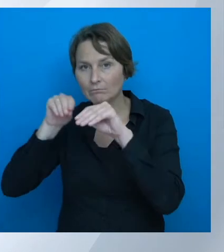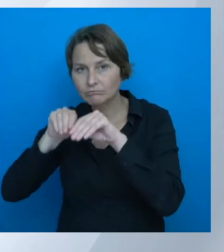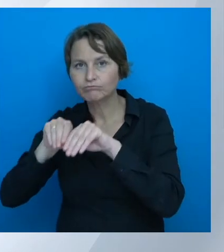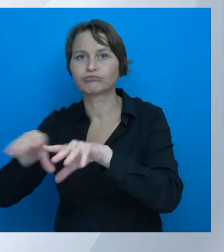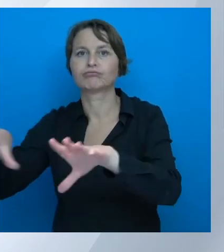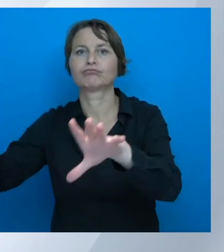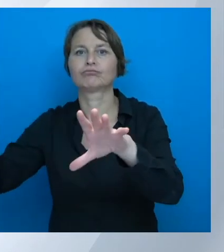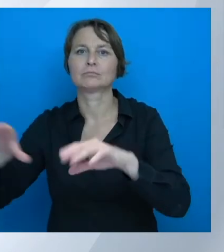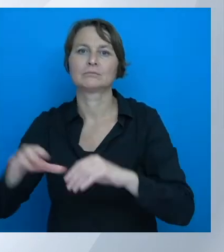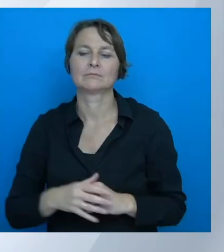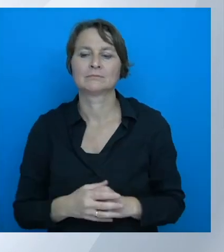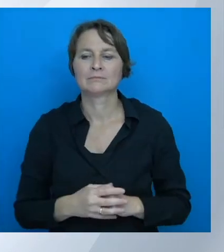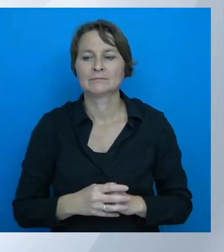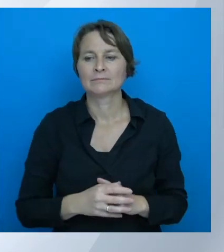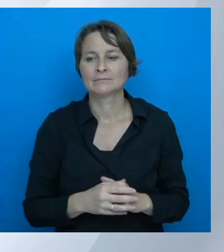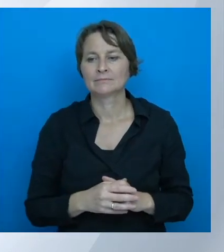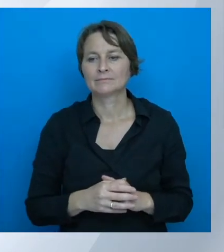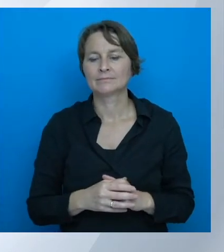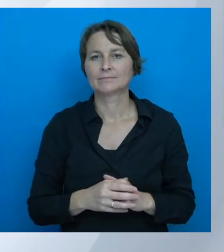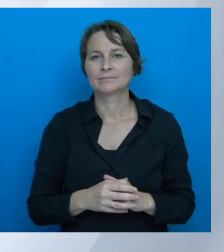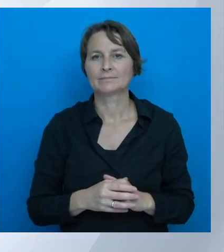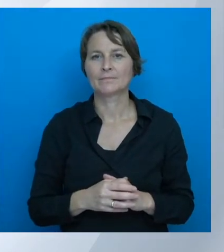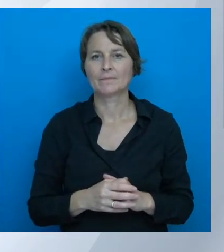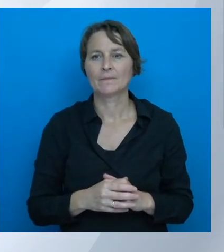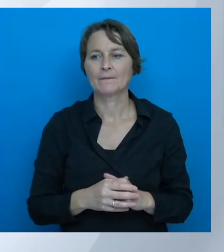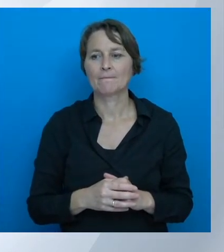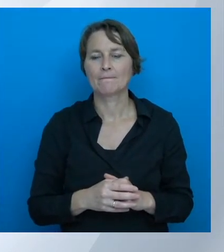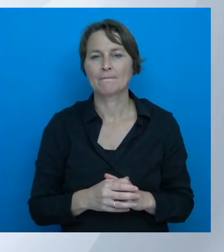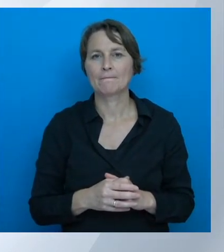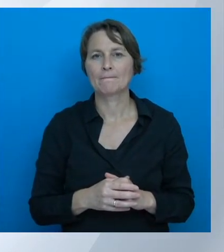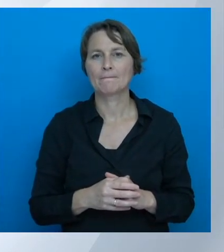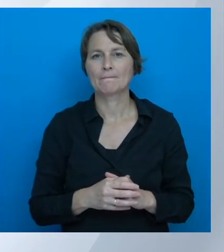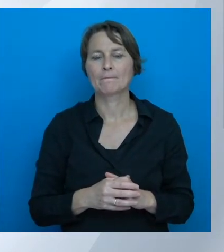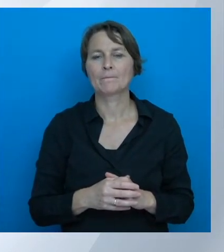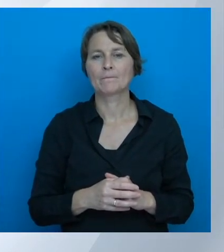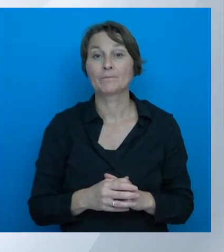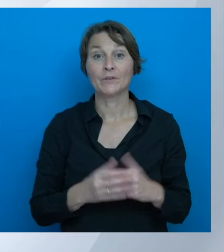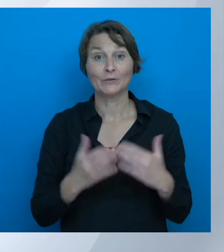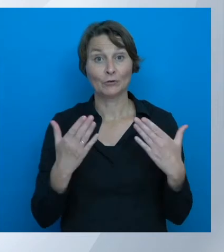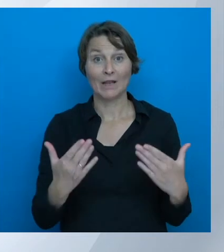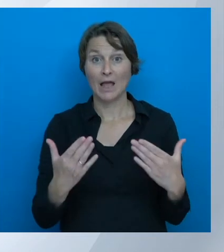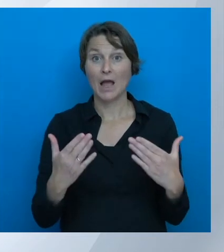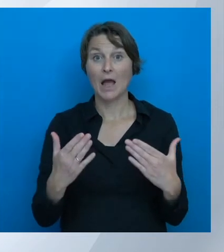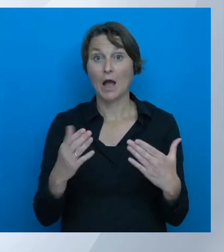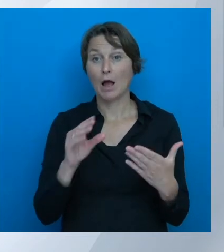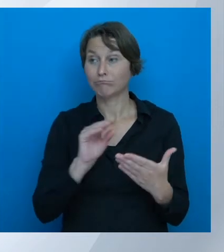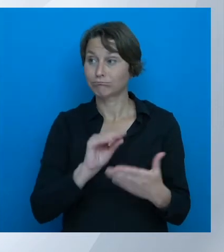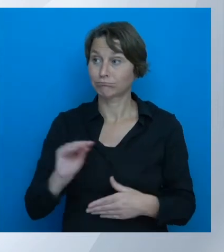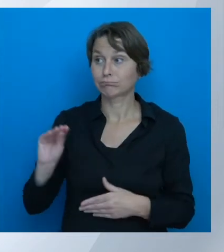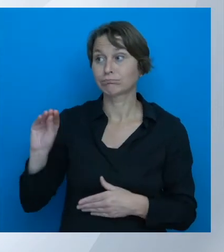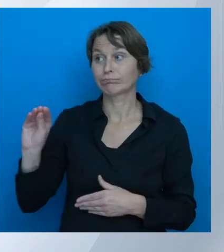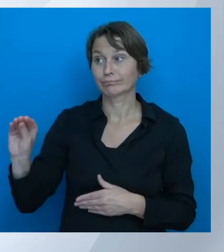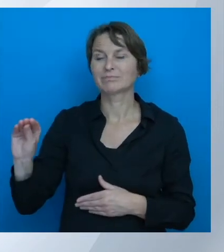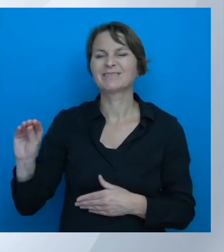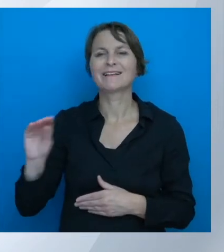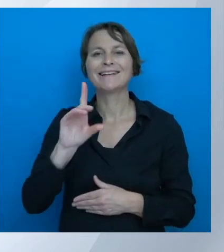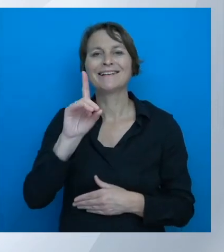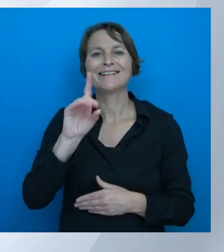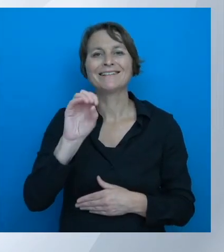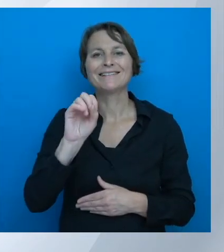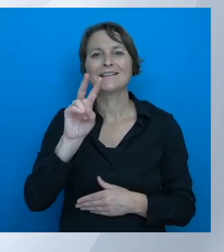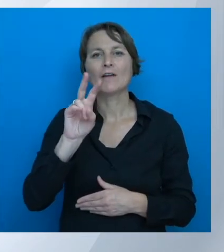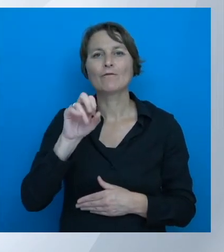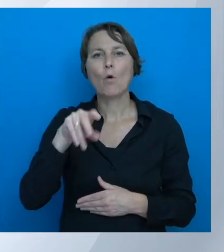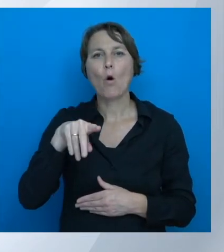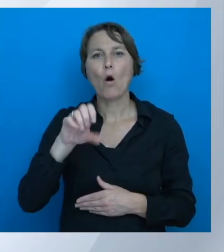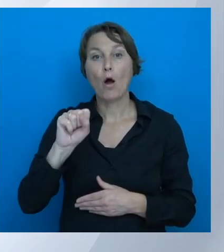So commit all and push. So now that this is being pushed up to my DevOps to be deployed, I need to show you how